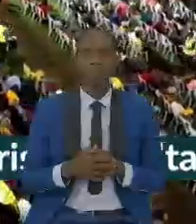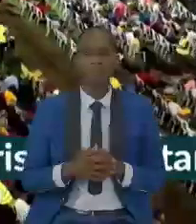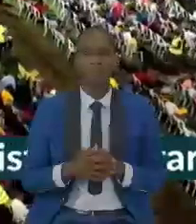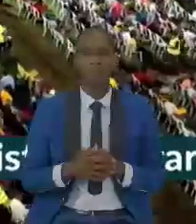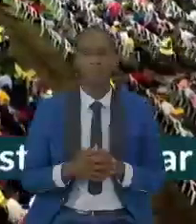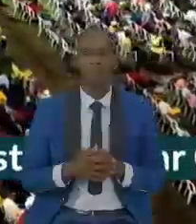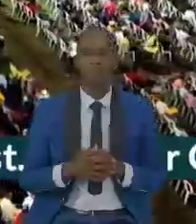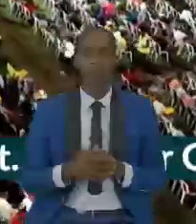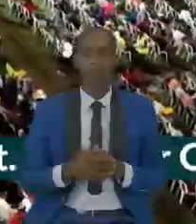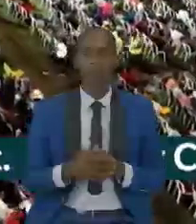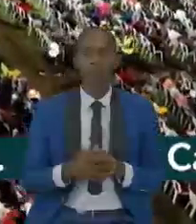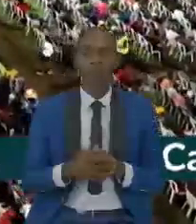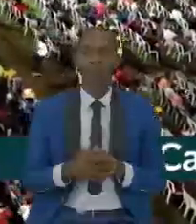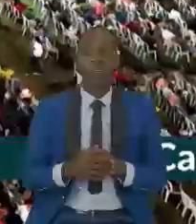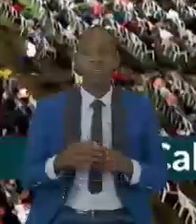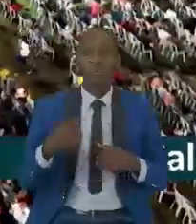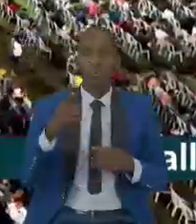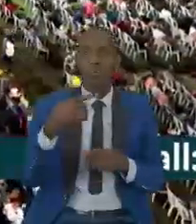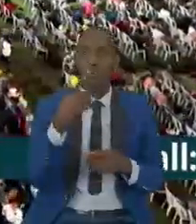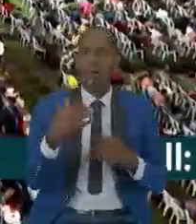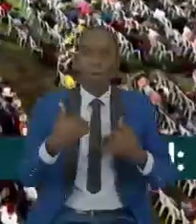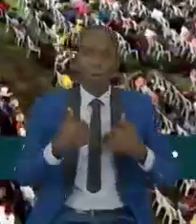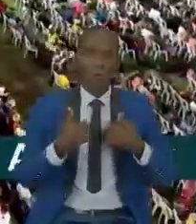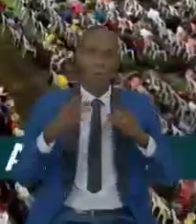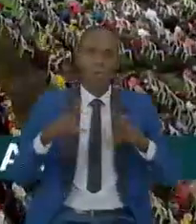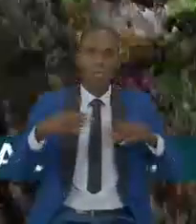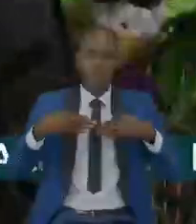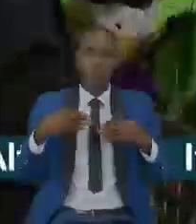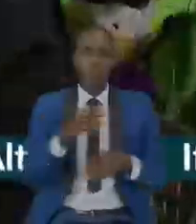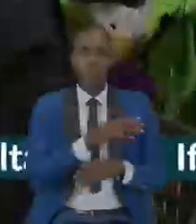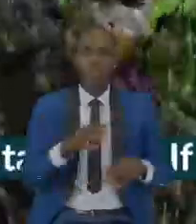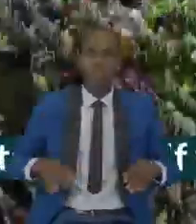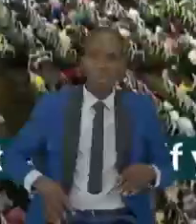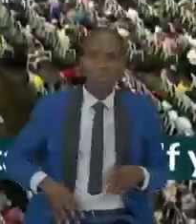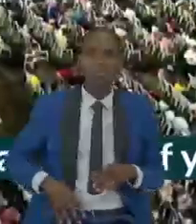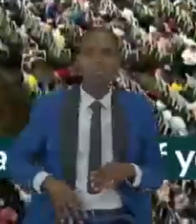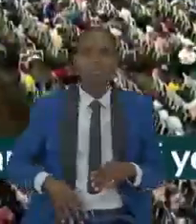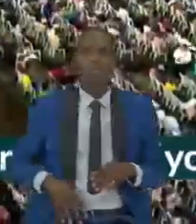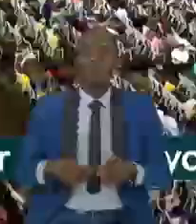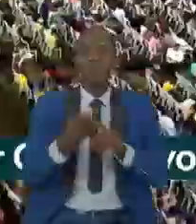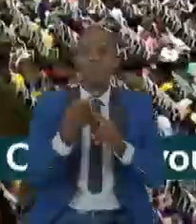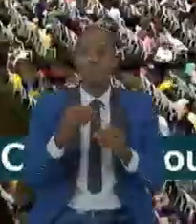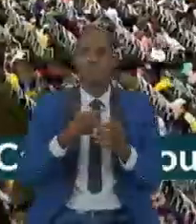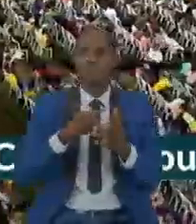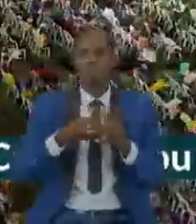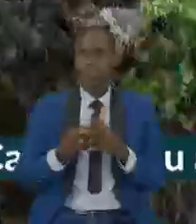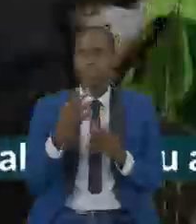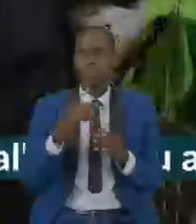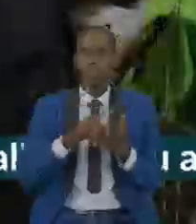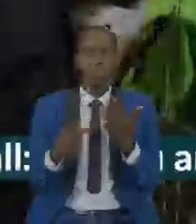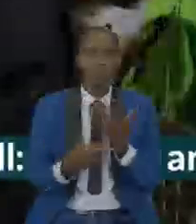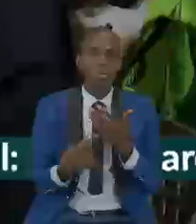we are inviting you not just because of church, but the